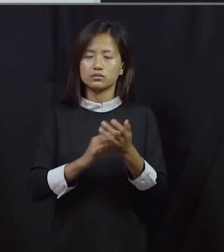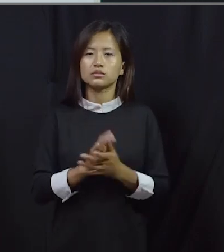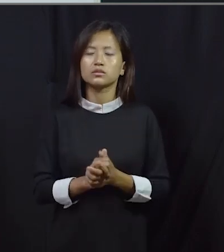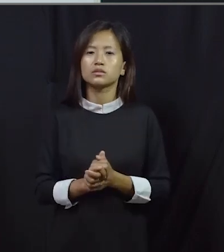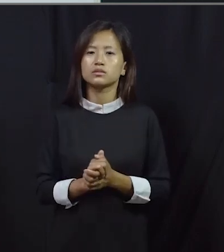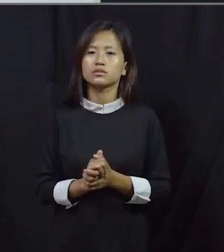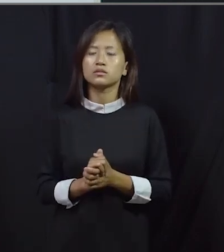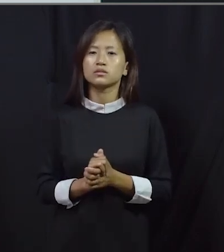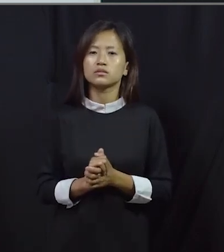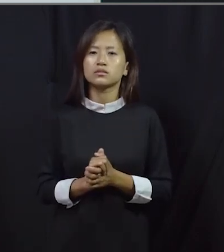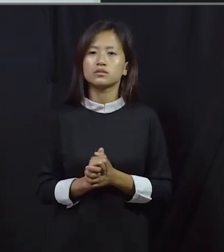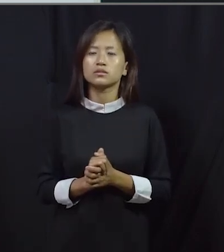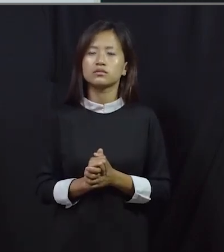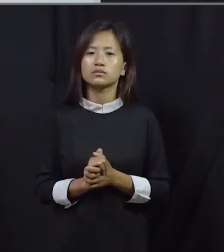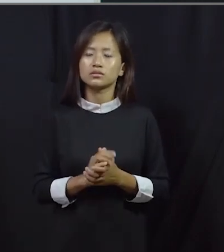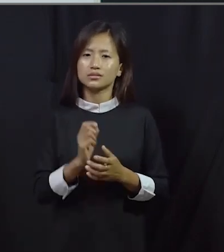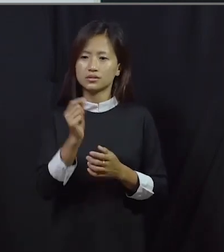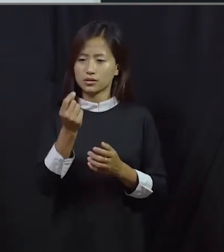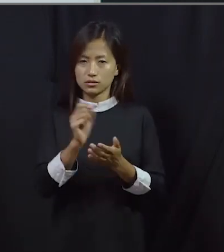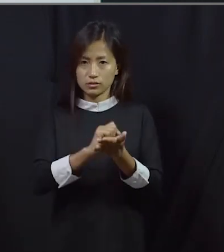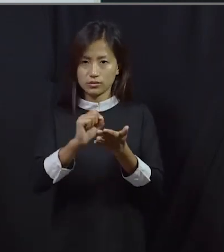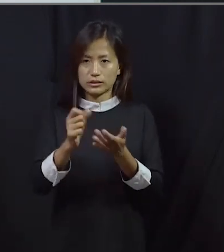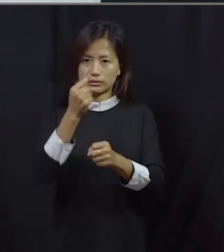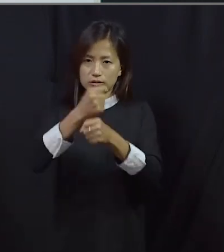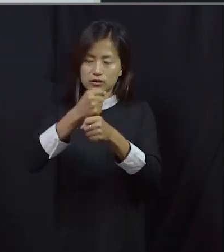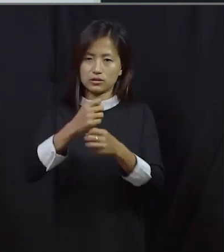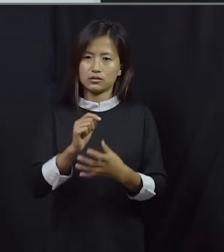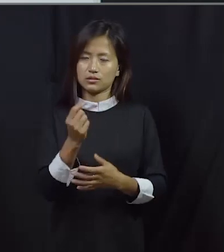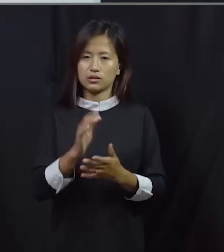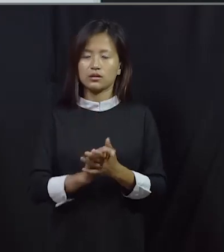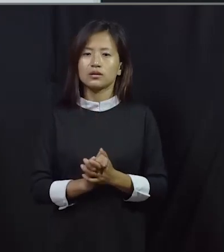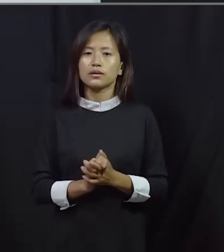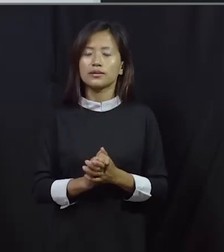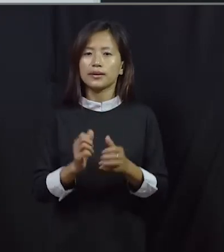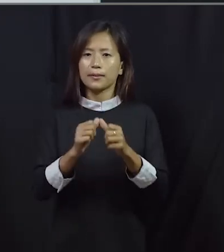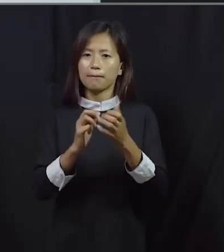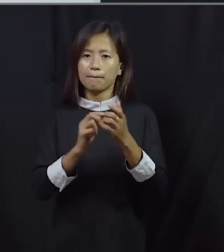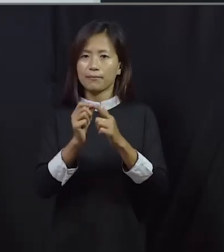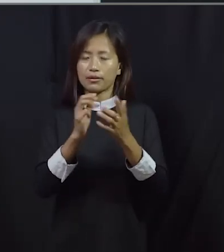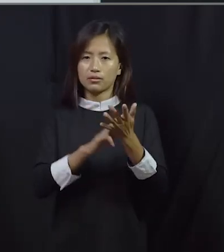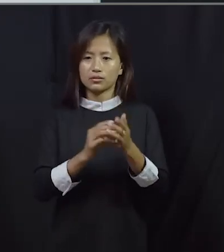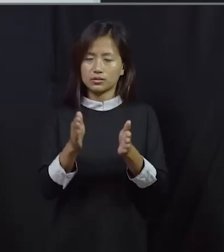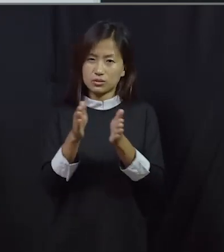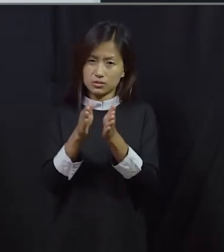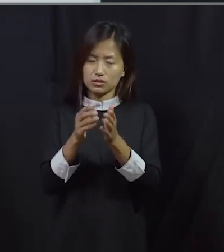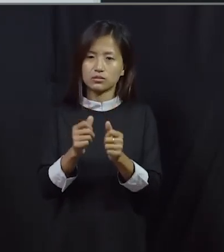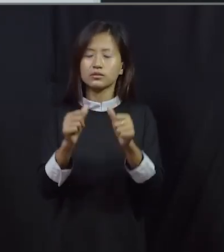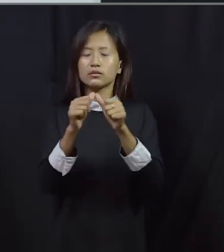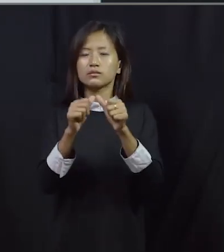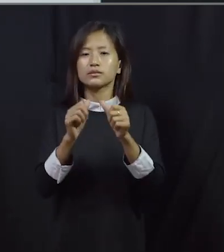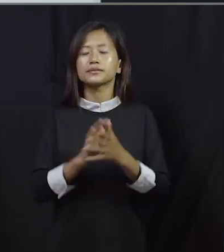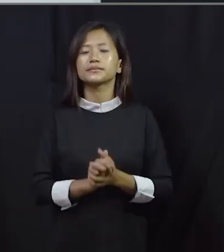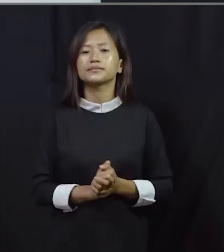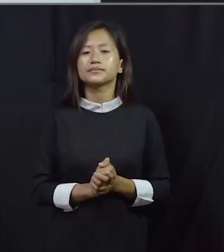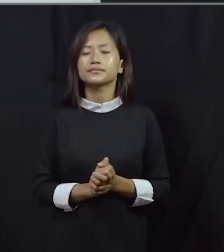ZM. We just have to write Z, gram. Ampere, we have to just write A. A denotes ampere. So luminous intensity